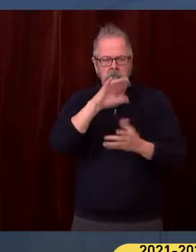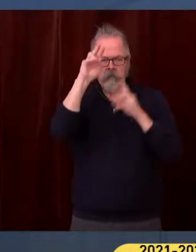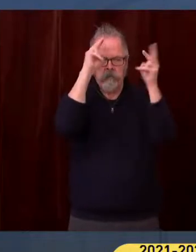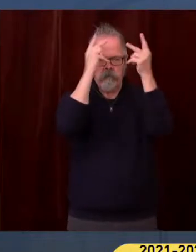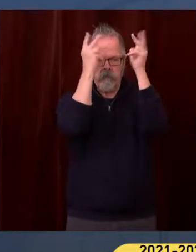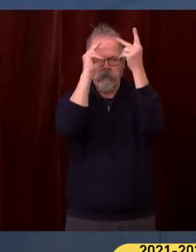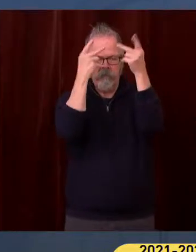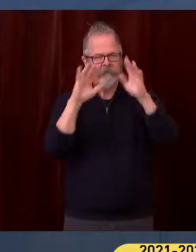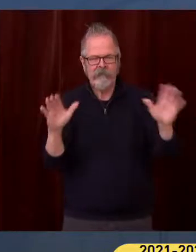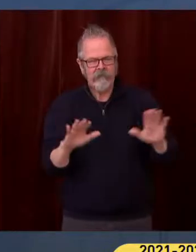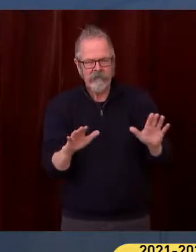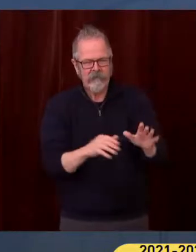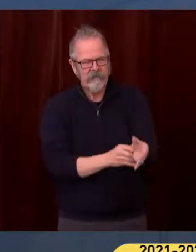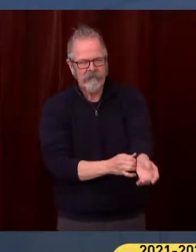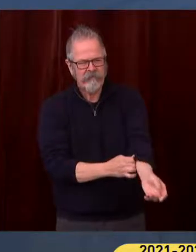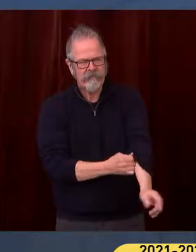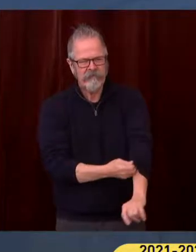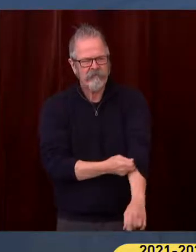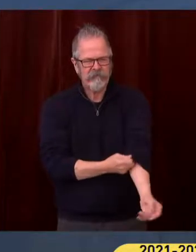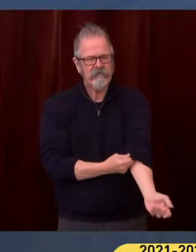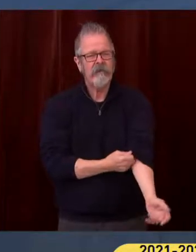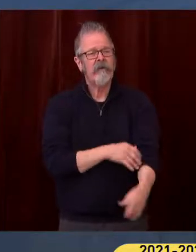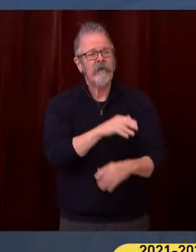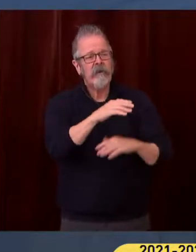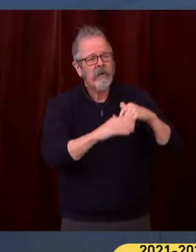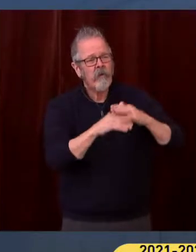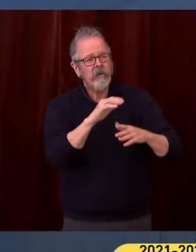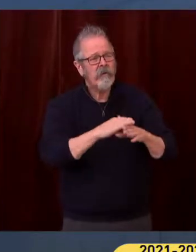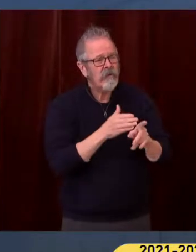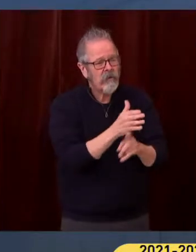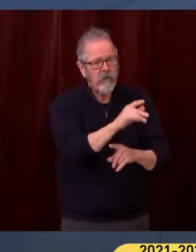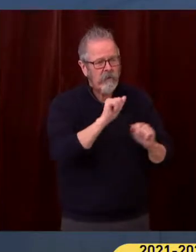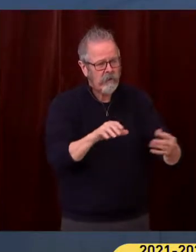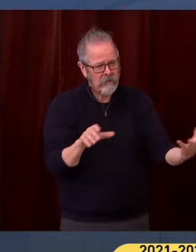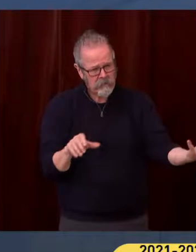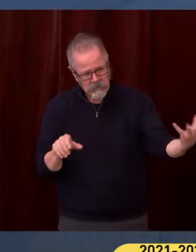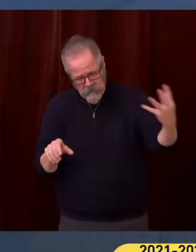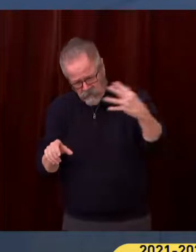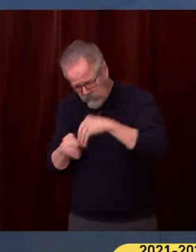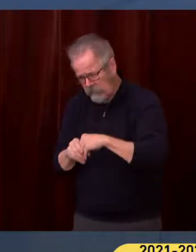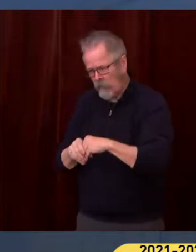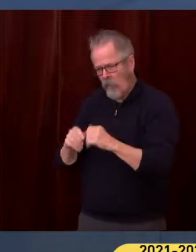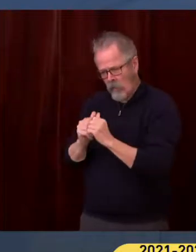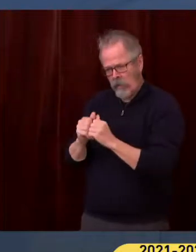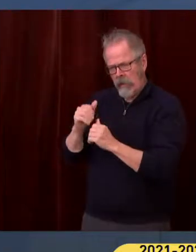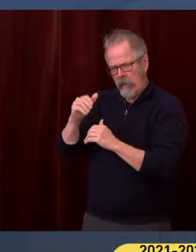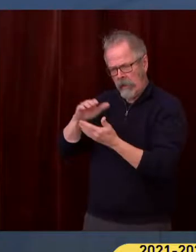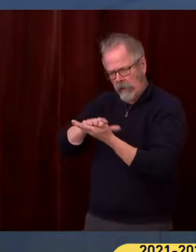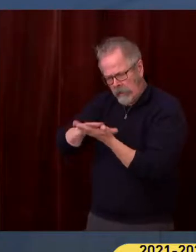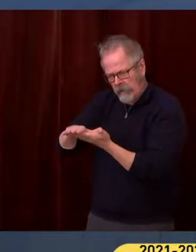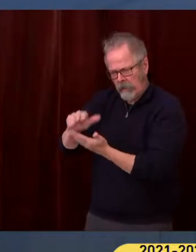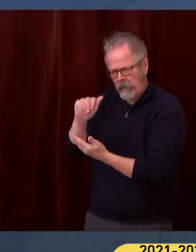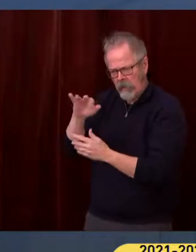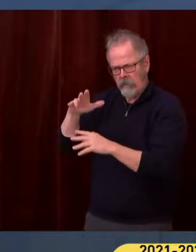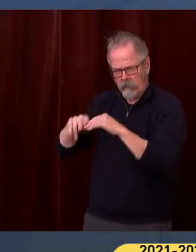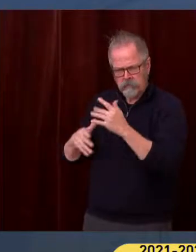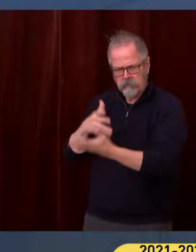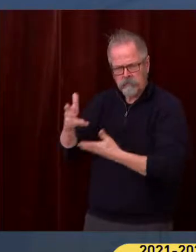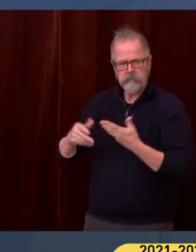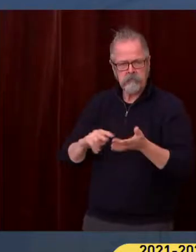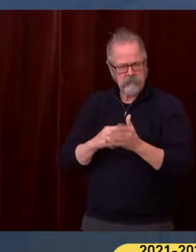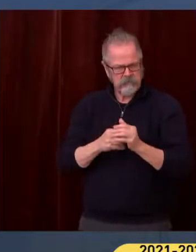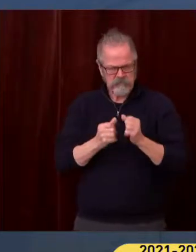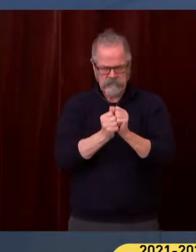you can be assured that the building trades and all of our affiliates will be working diligently to ensure that the hardworking men and women of Washington